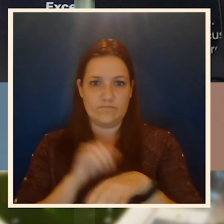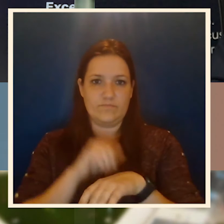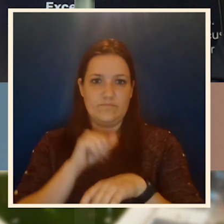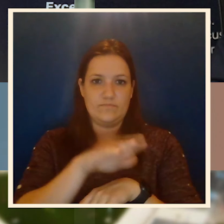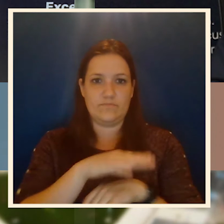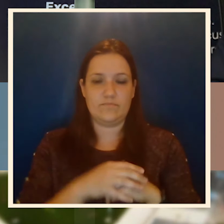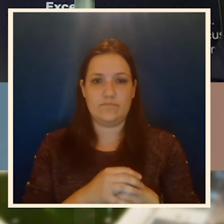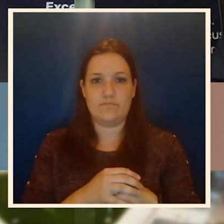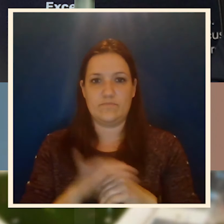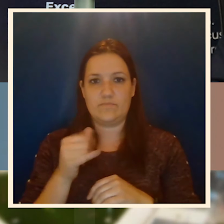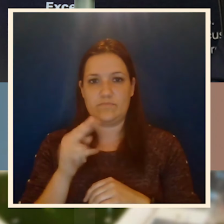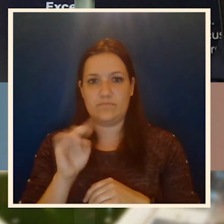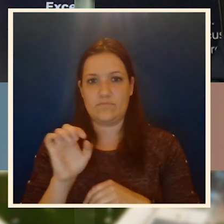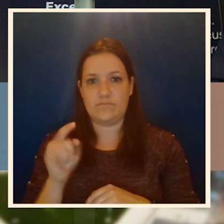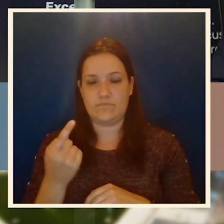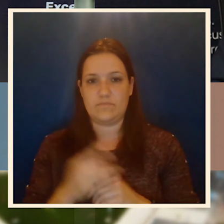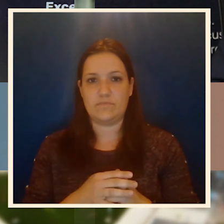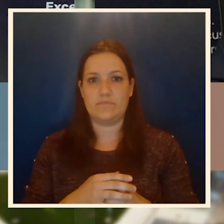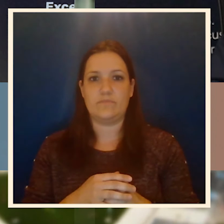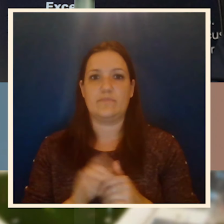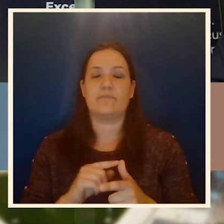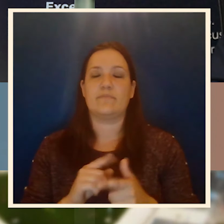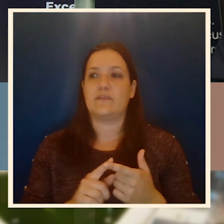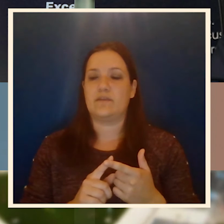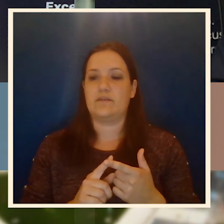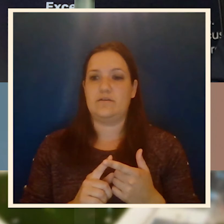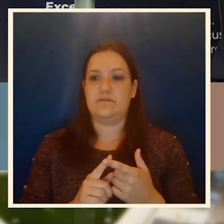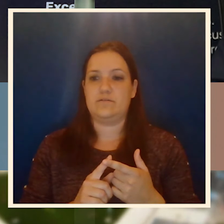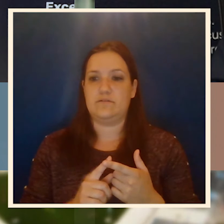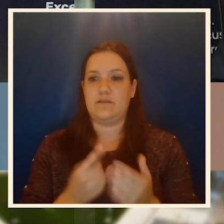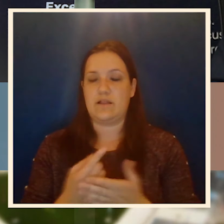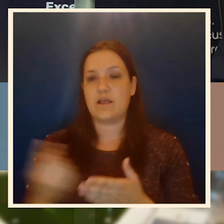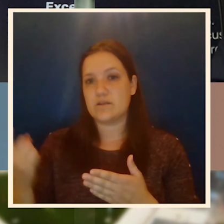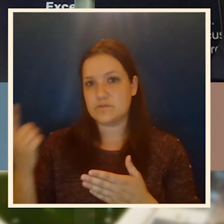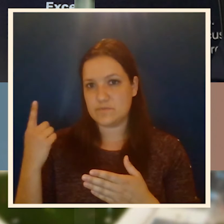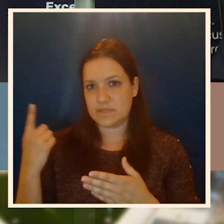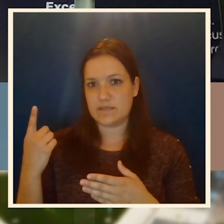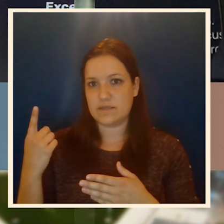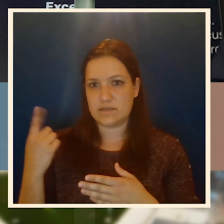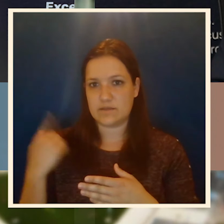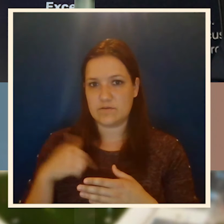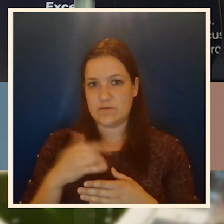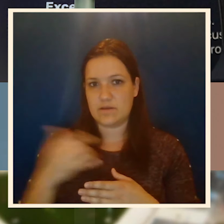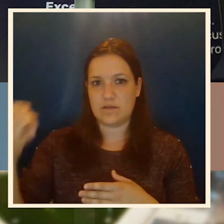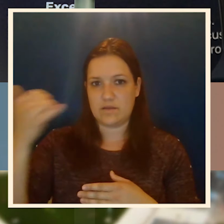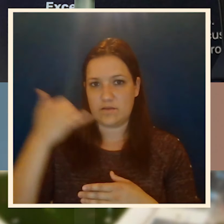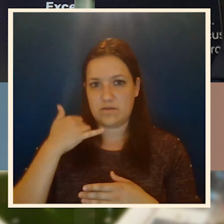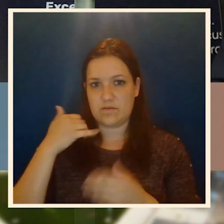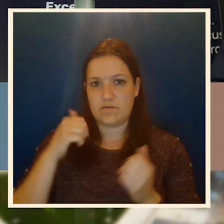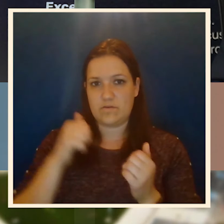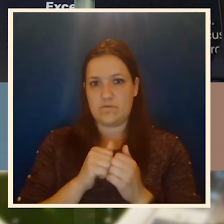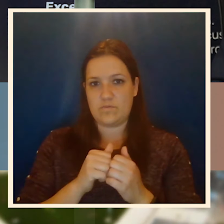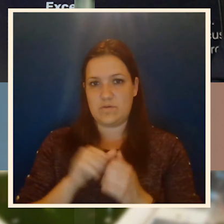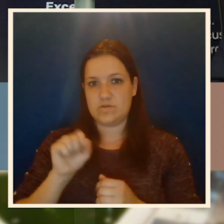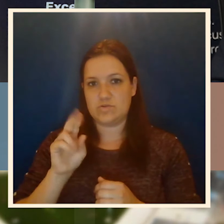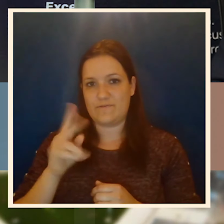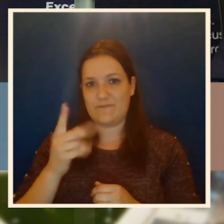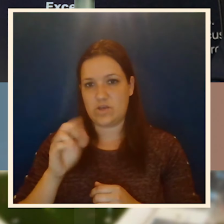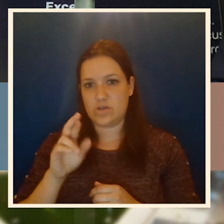them on June 1st. And then last week, we had a call with the